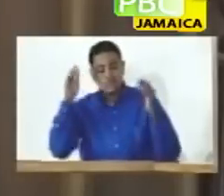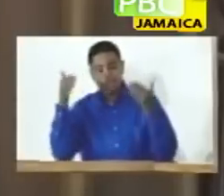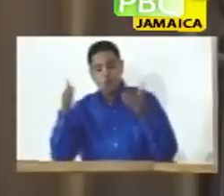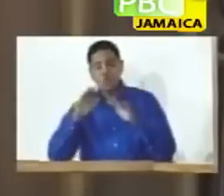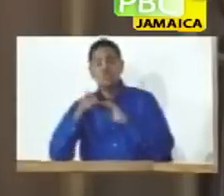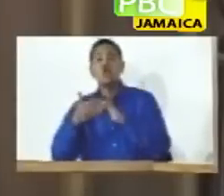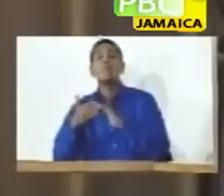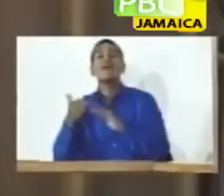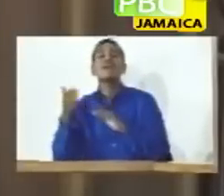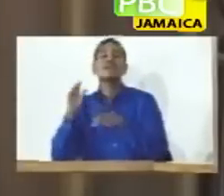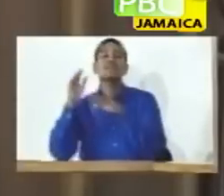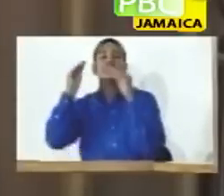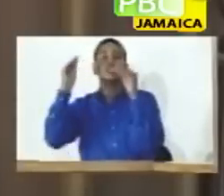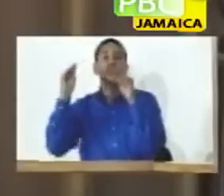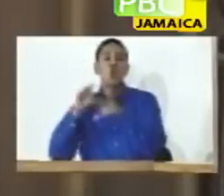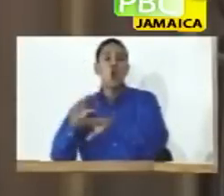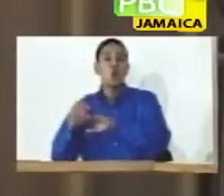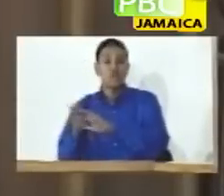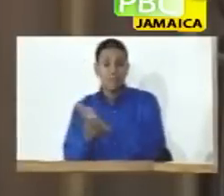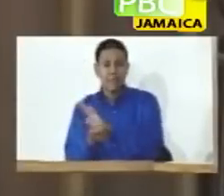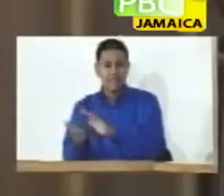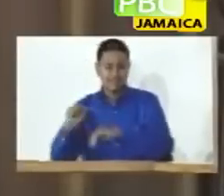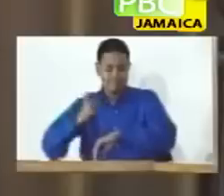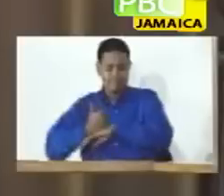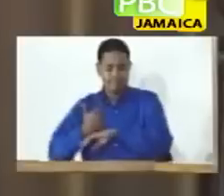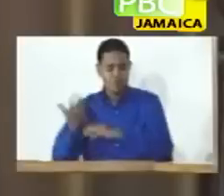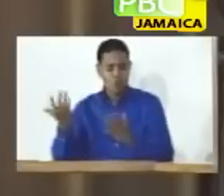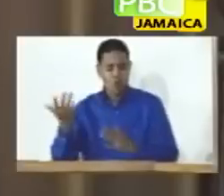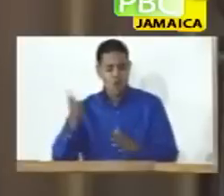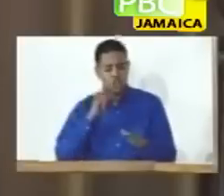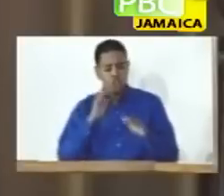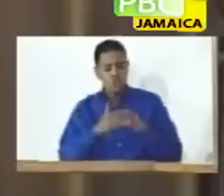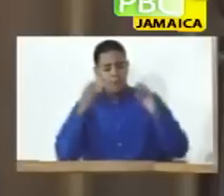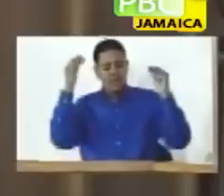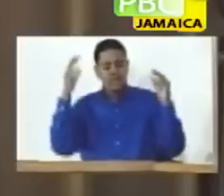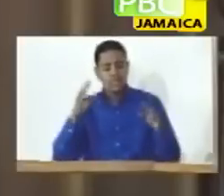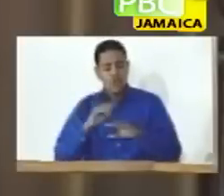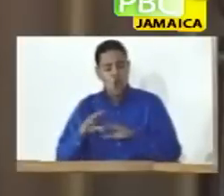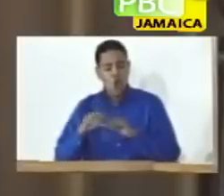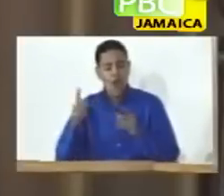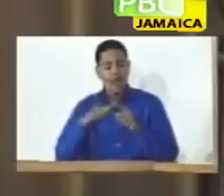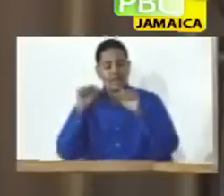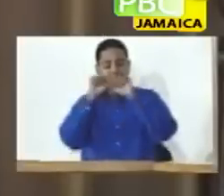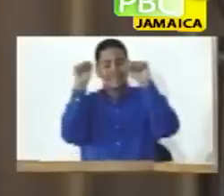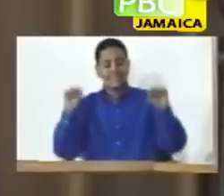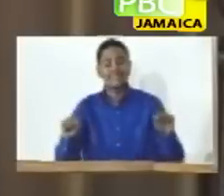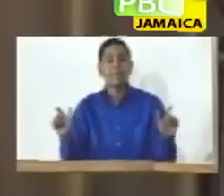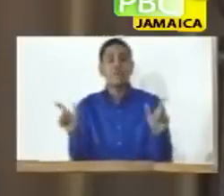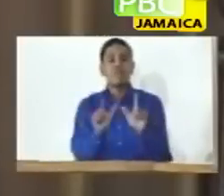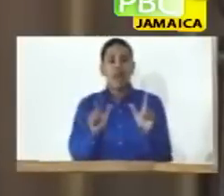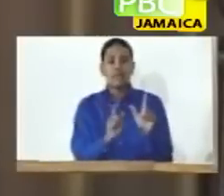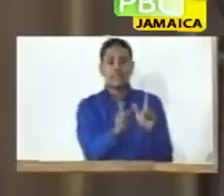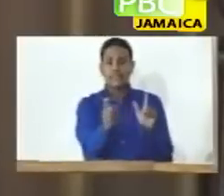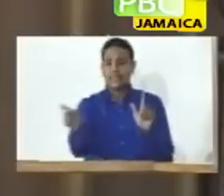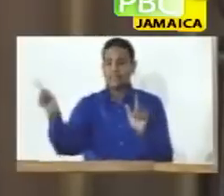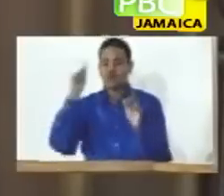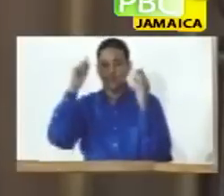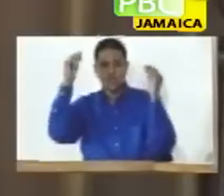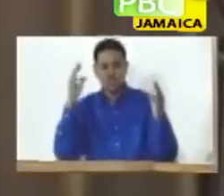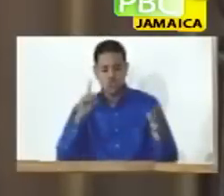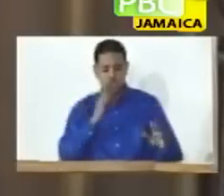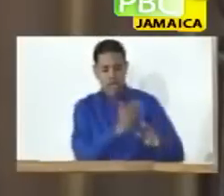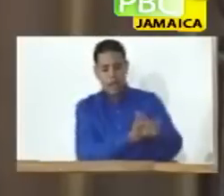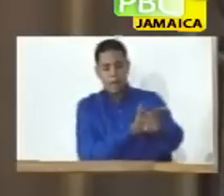Council Bill, which seeks to establish the Jamaica Teaching Council and a system of licensing teachers to